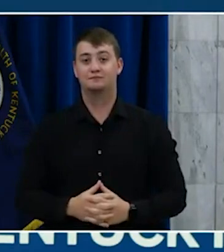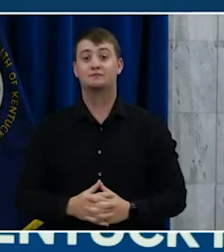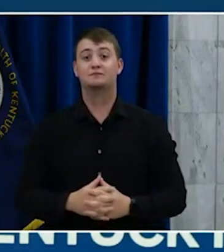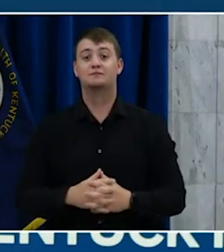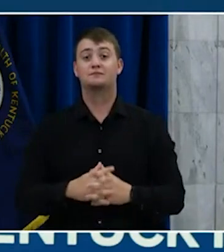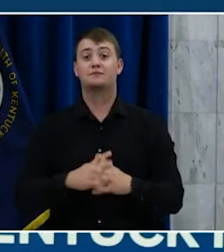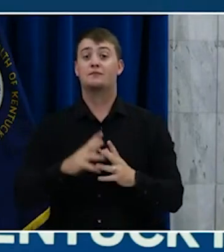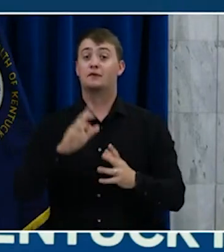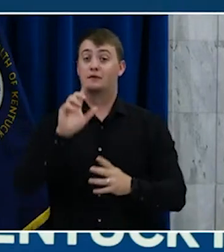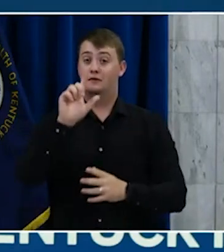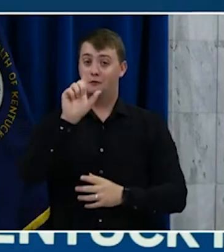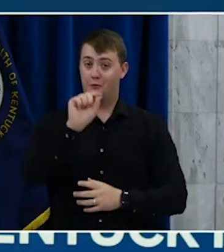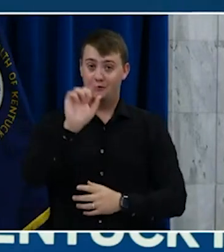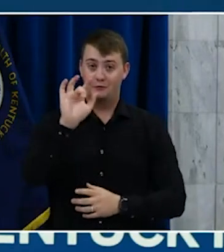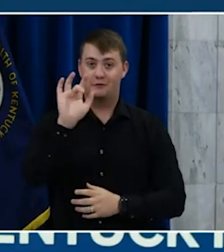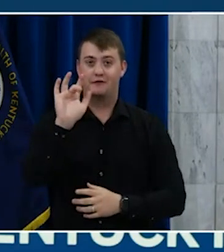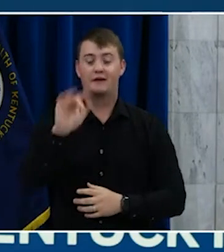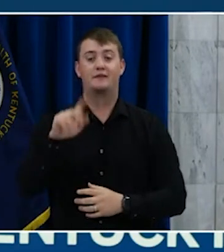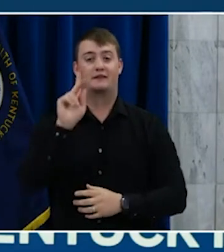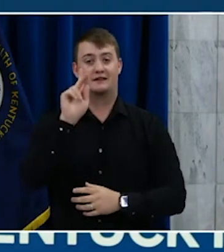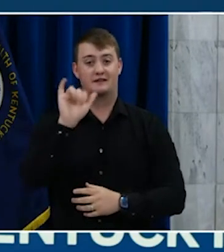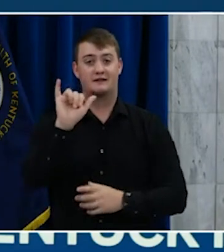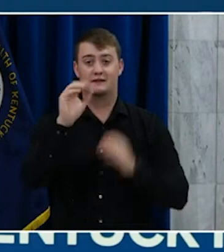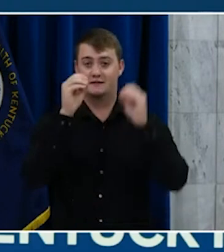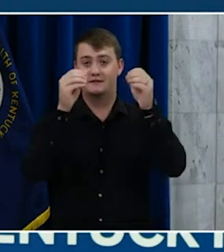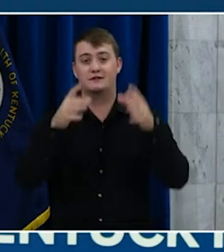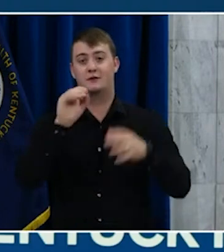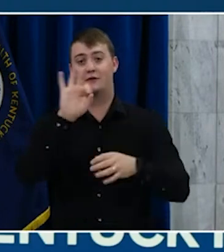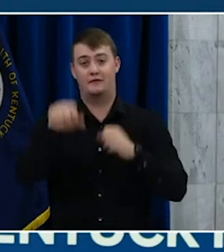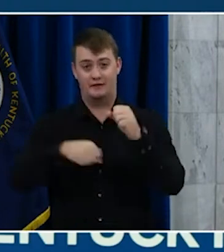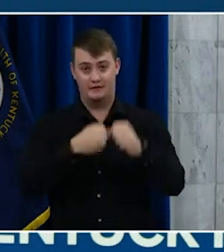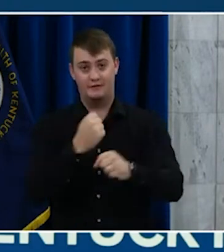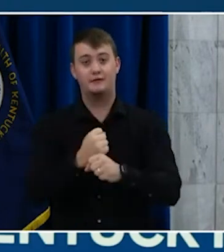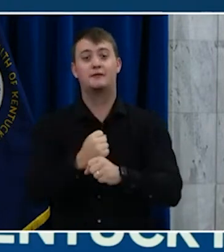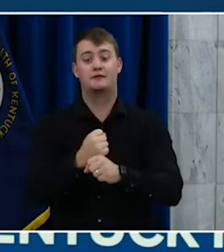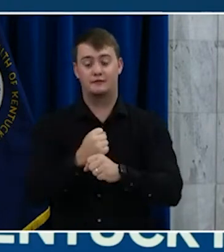The 2025 Kentucky Teacher of the Year